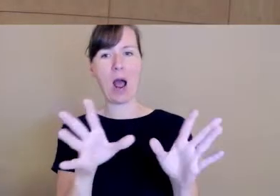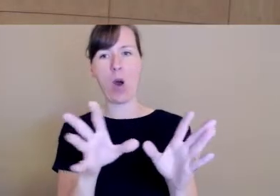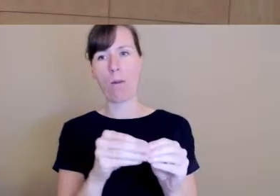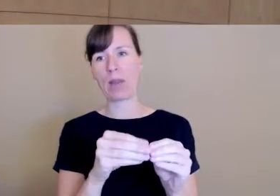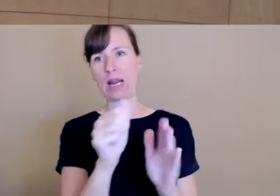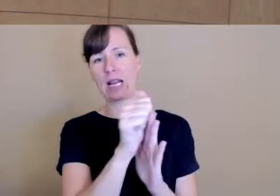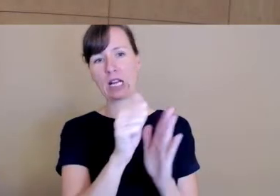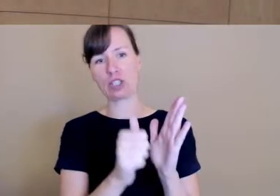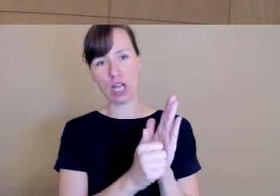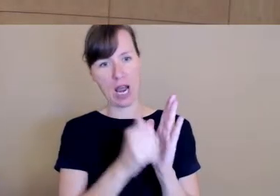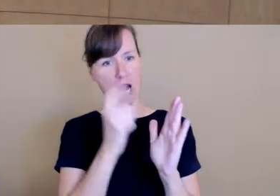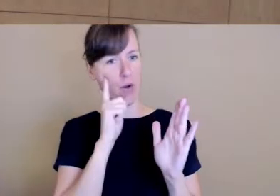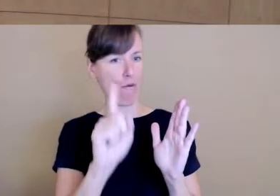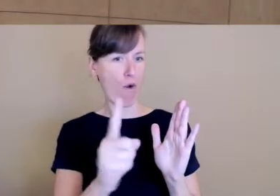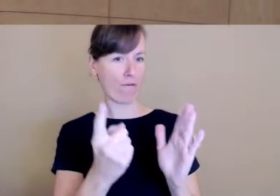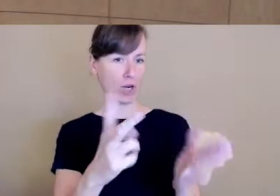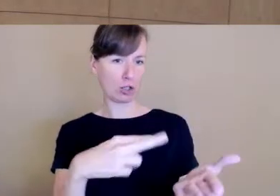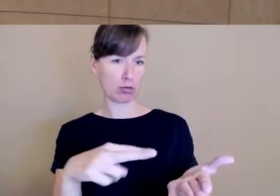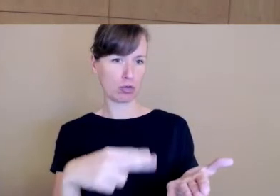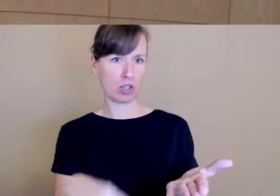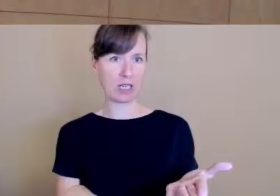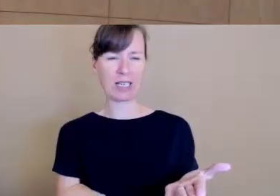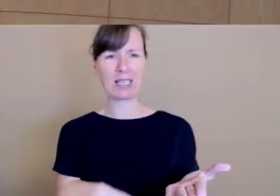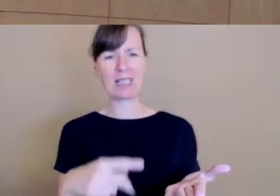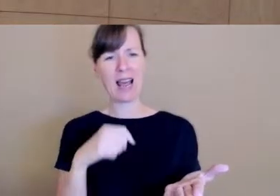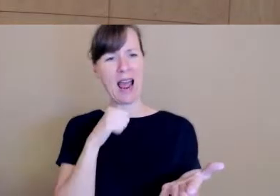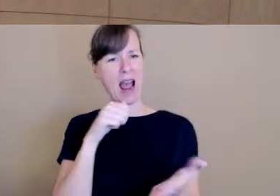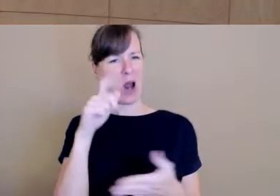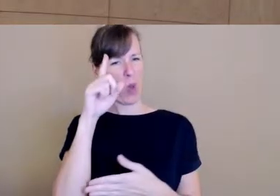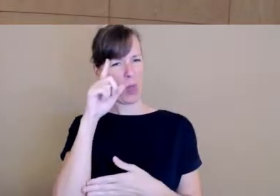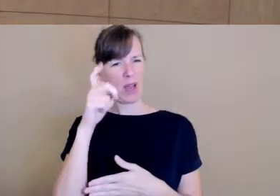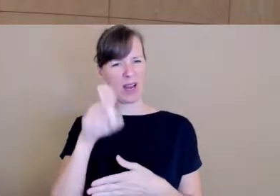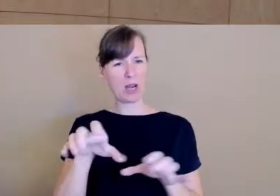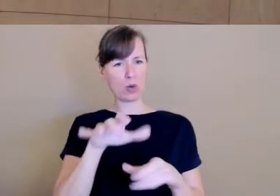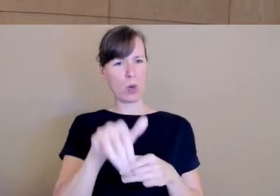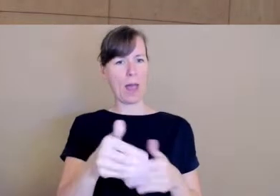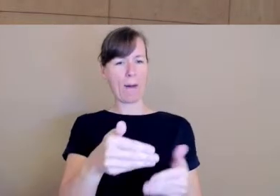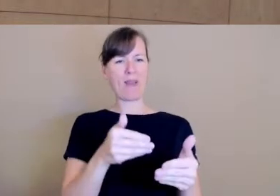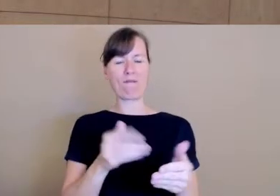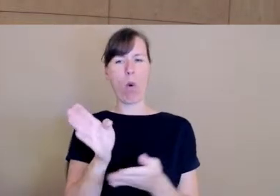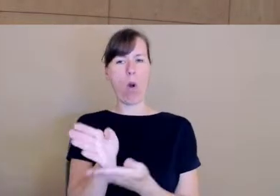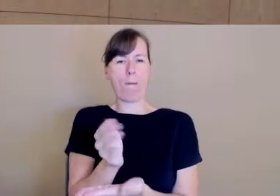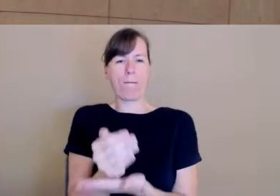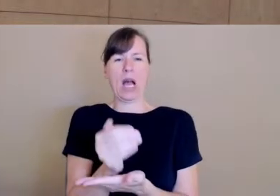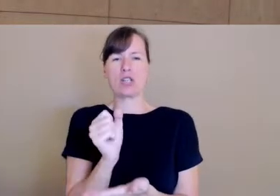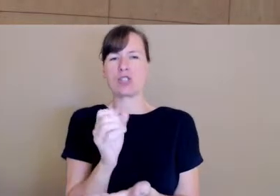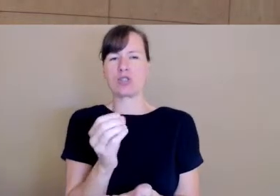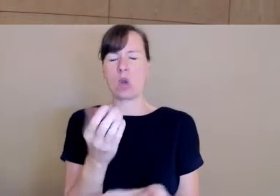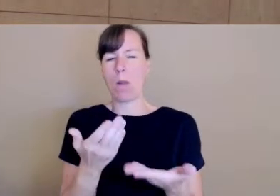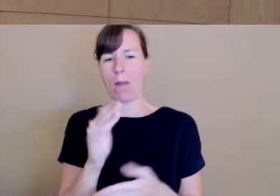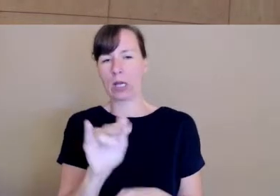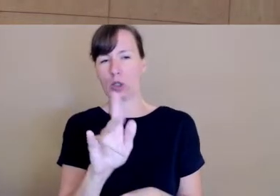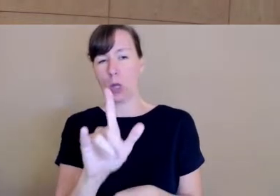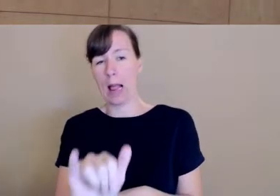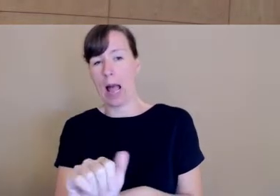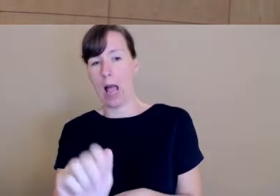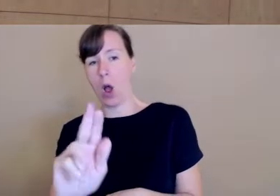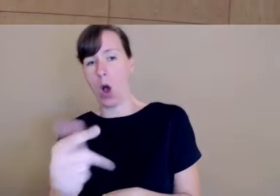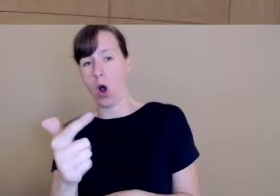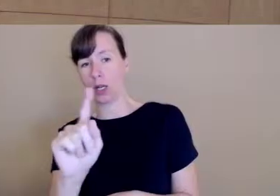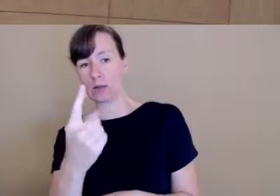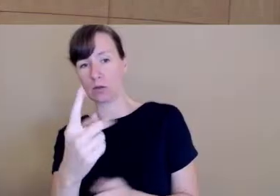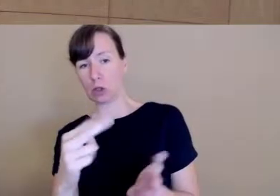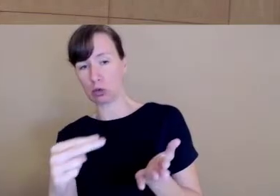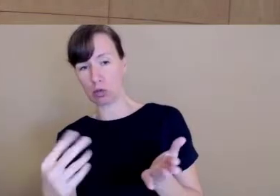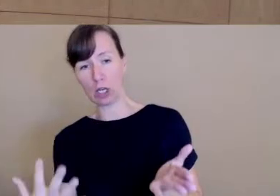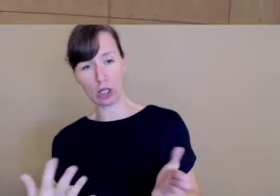first reader. I don't feel like this needs to be done before the budget, so we can probably make it July or August first reader.